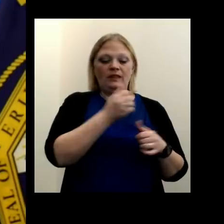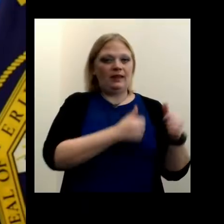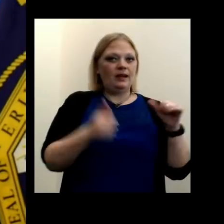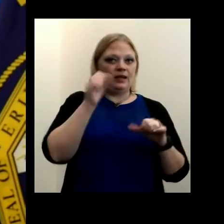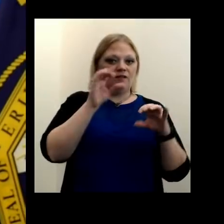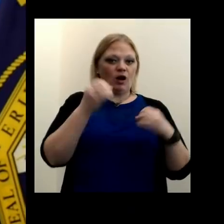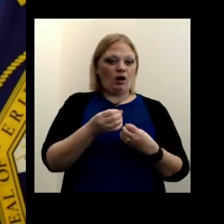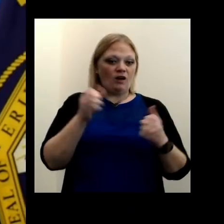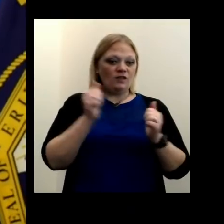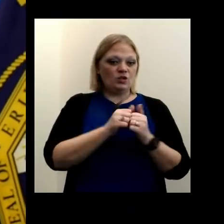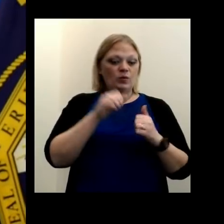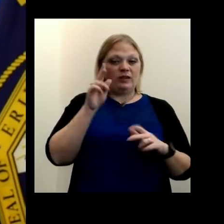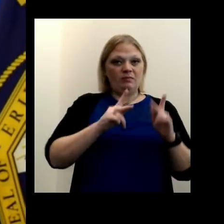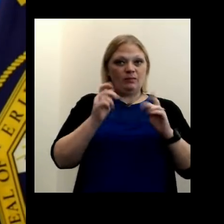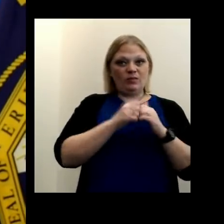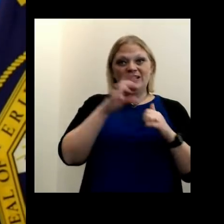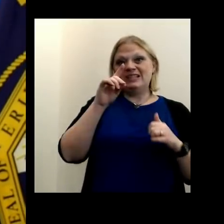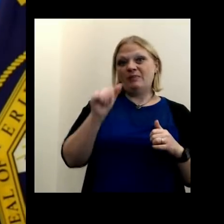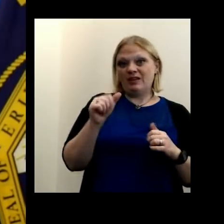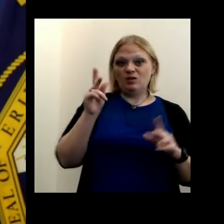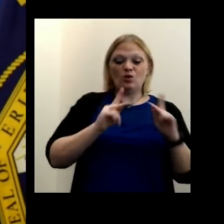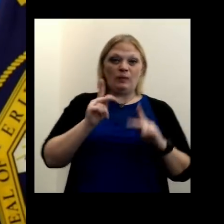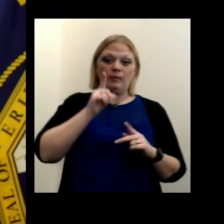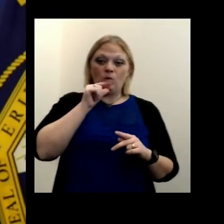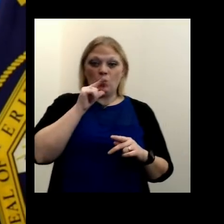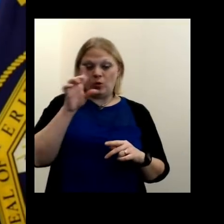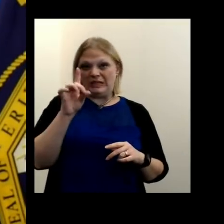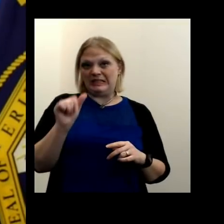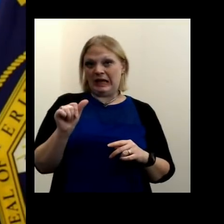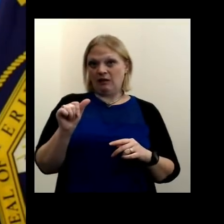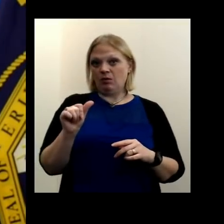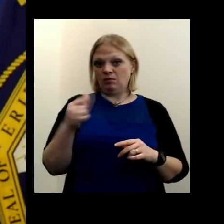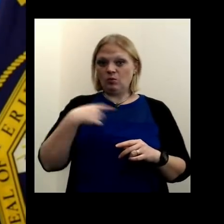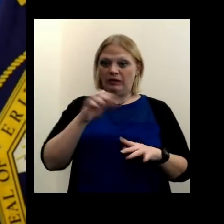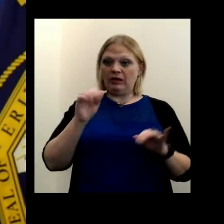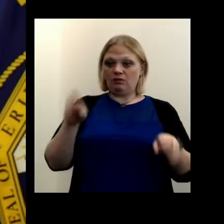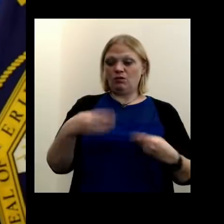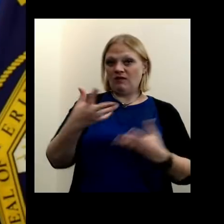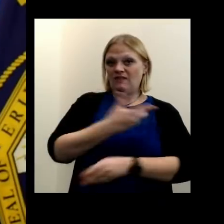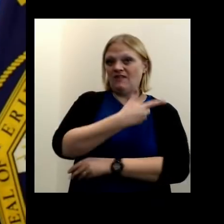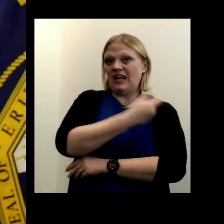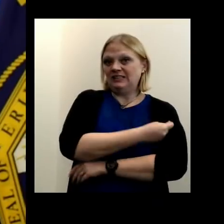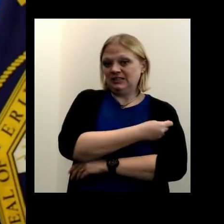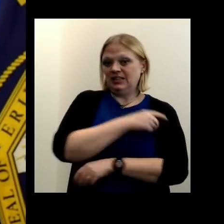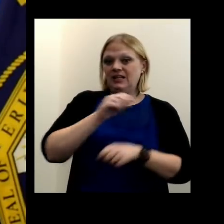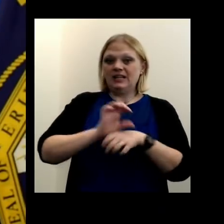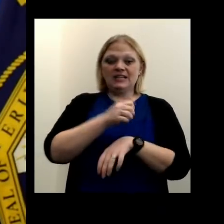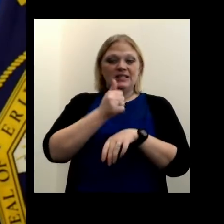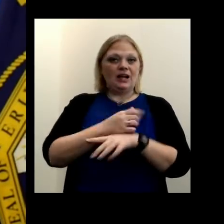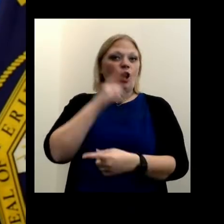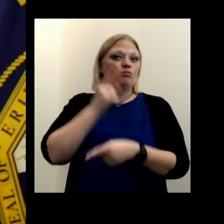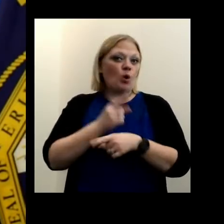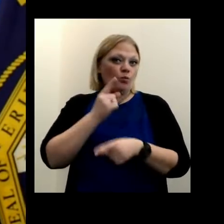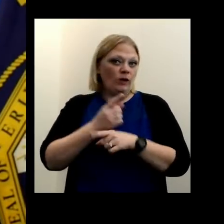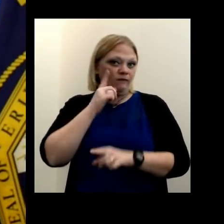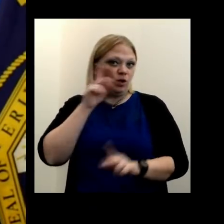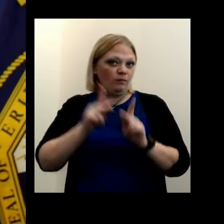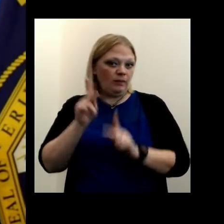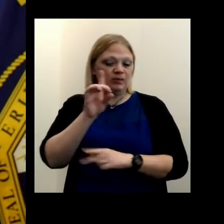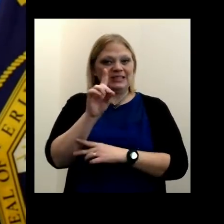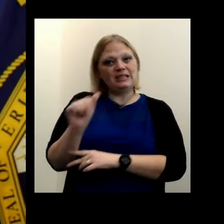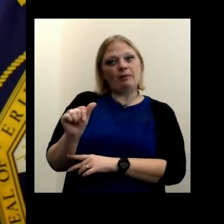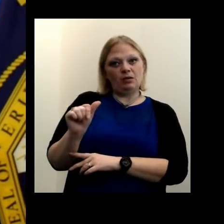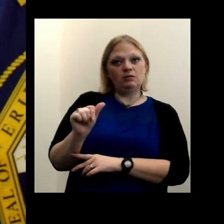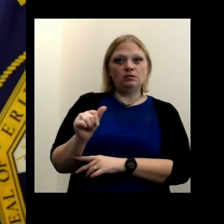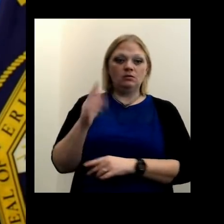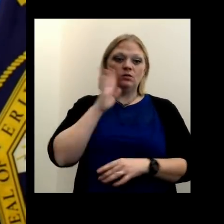People with Disabilities so that individuals who are disabled, we can provide the vaccine in a setting that's appropriate for individuals who are disabled.